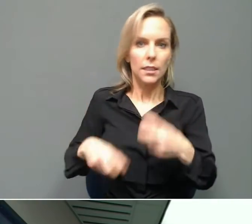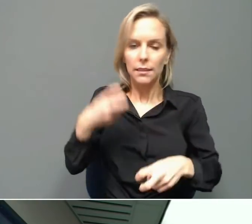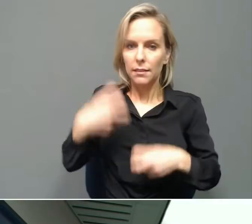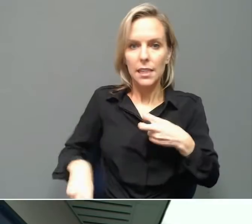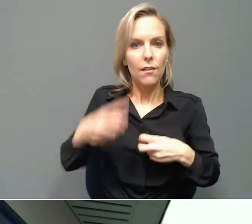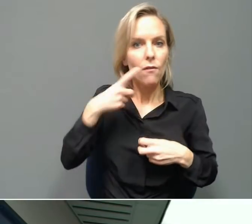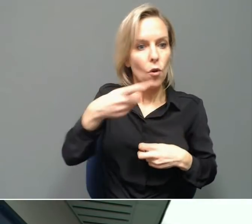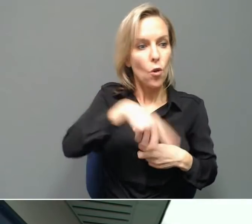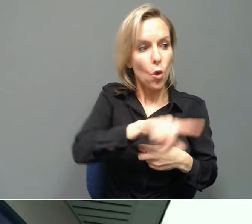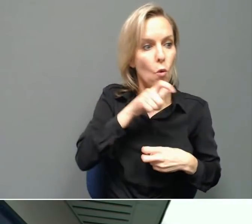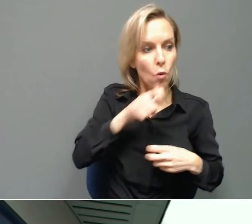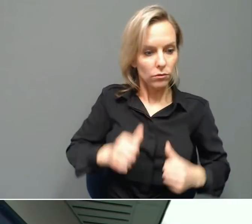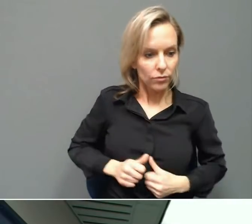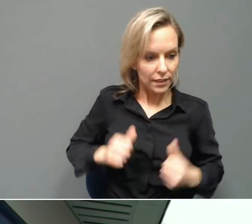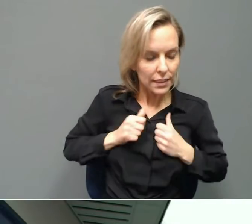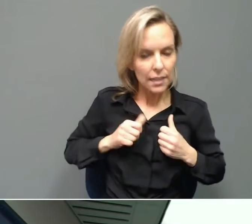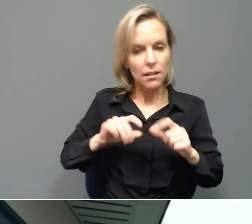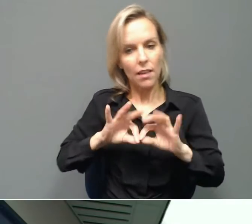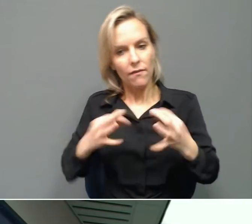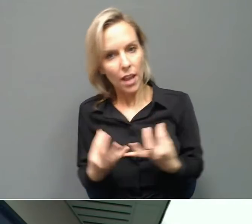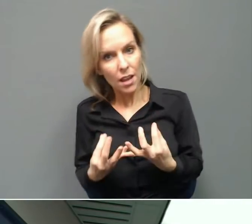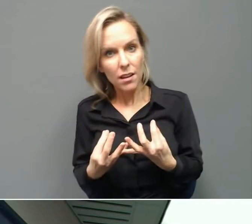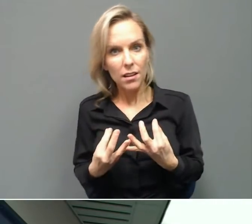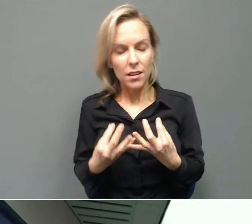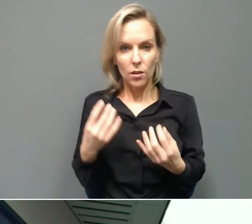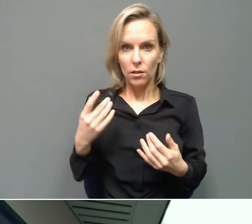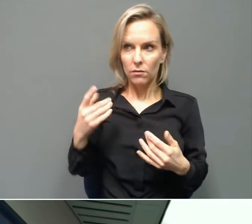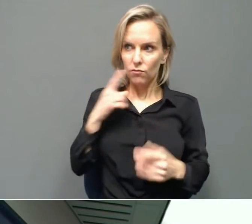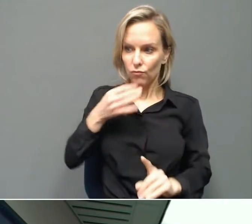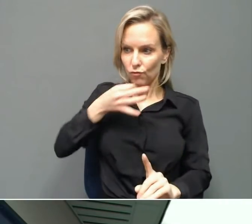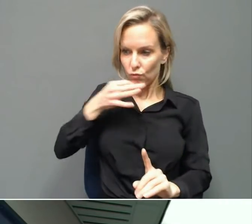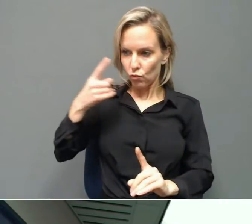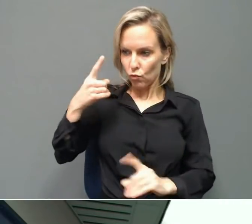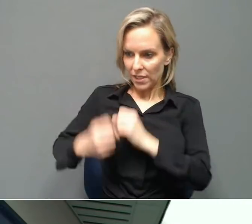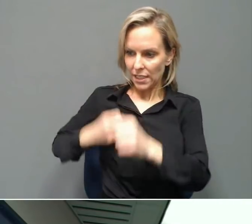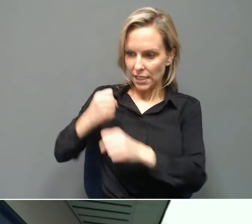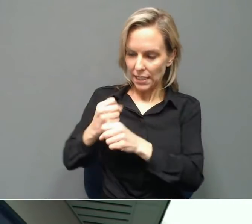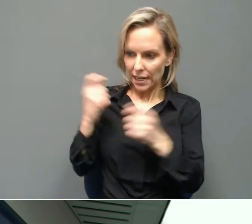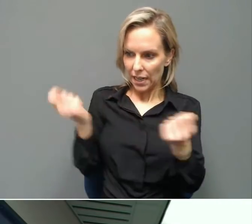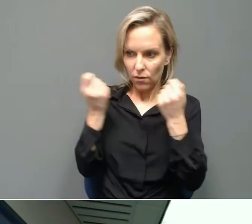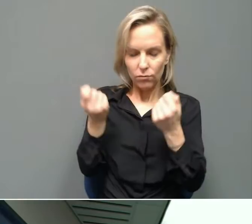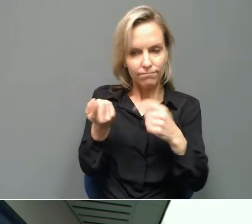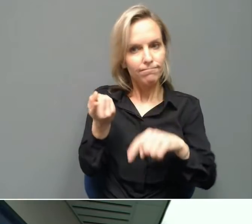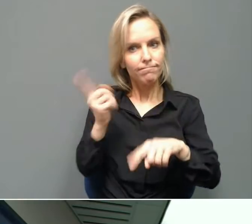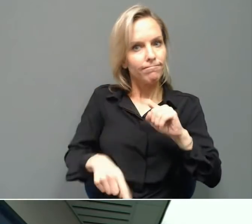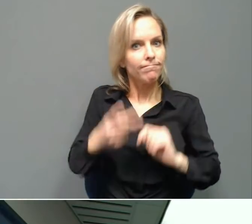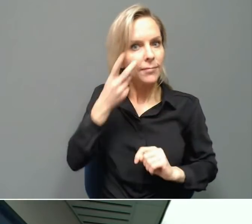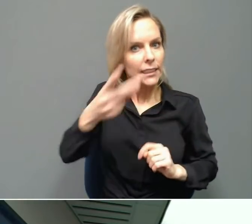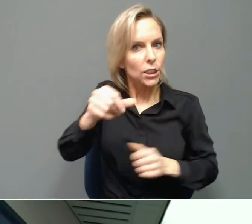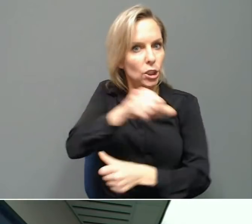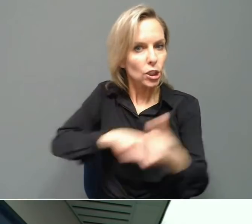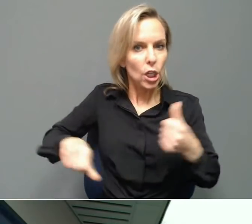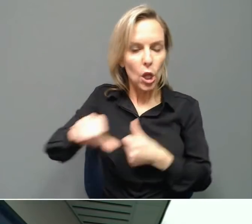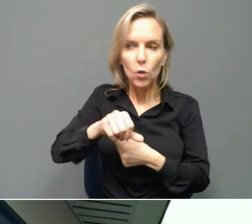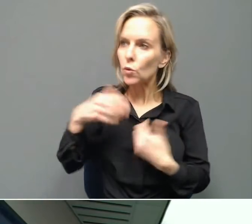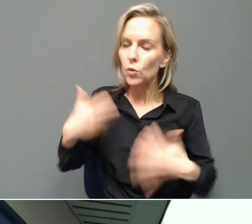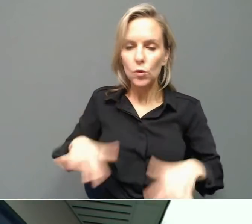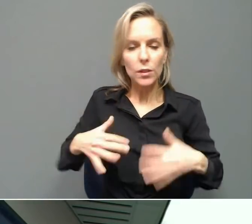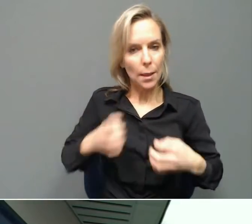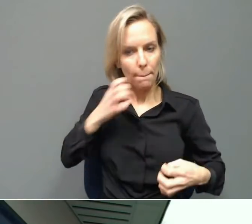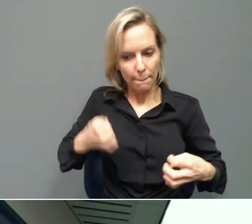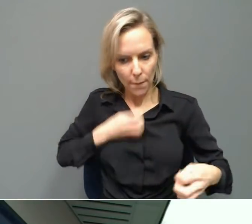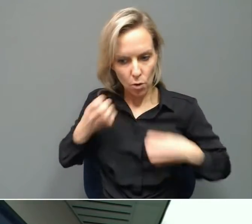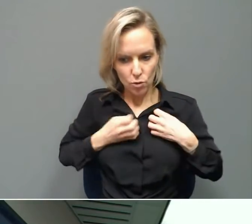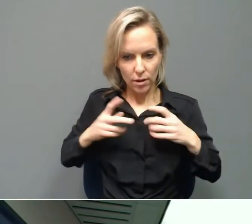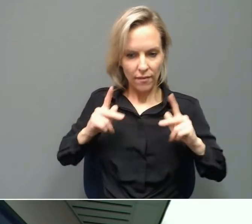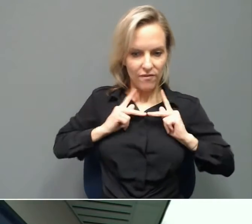families. In a few days, it will have been a year since residents and families have been able to see each other. We know this has taken an emotional and physical toll on